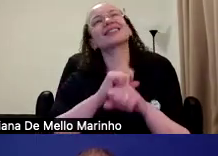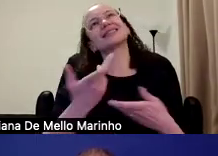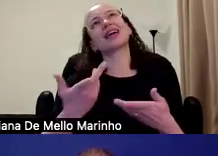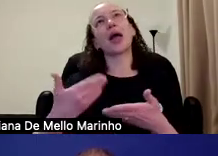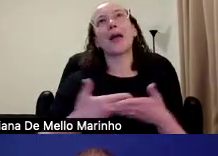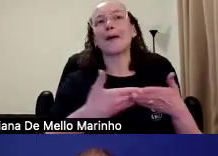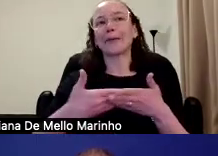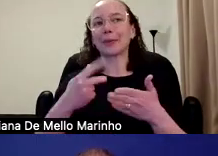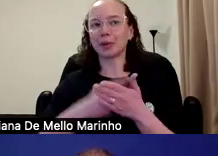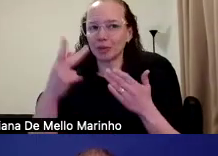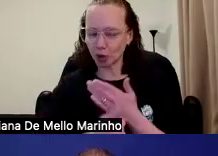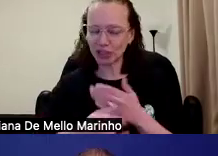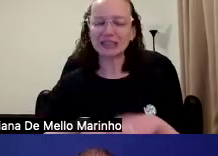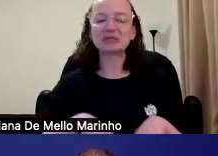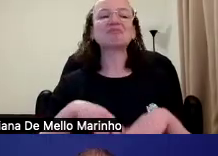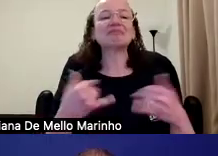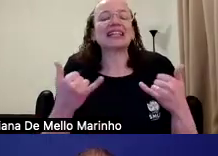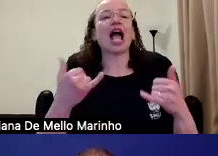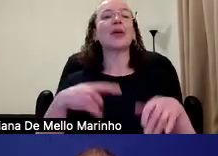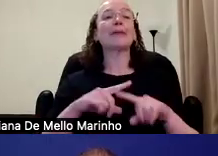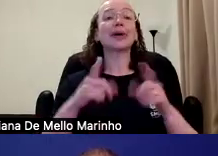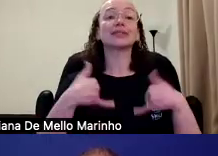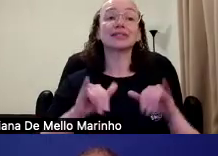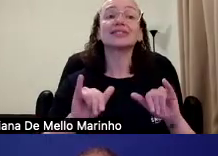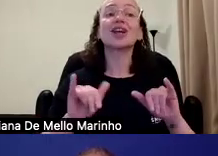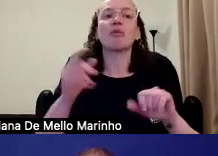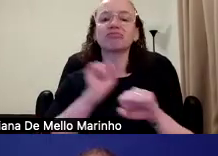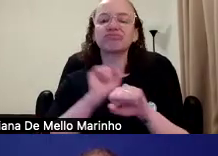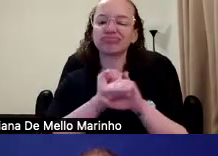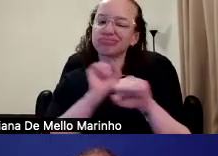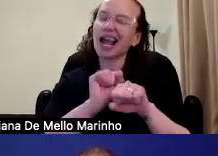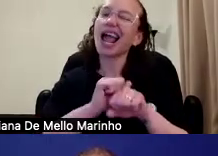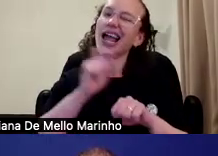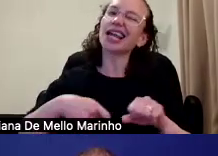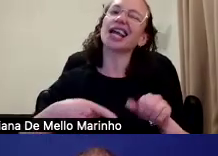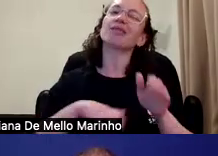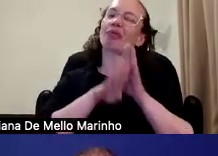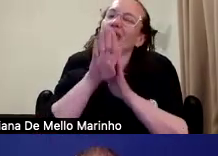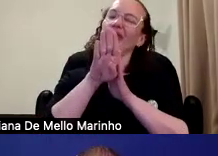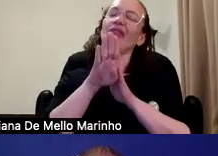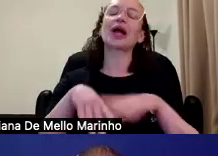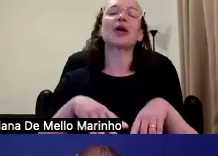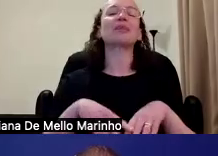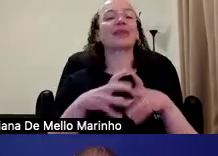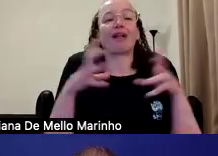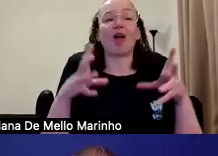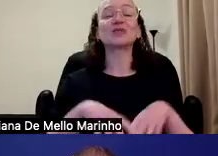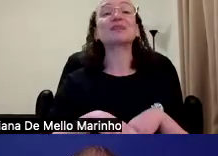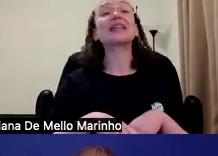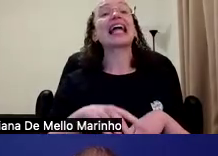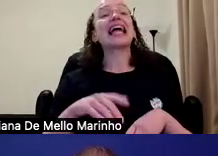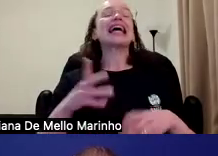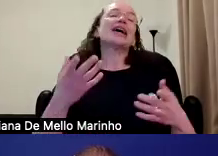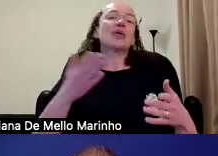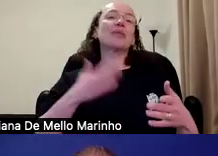Also, um, I work in a baby program. I'm still working and I'm still developing it